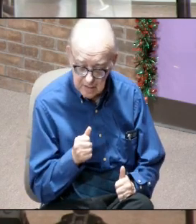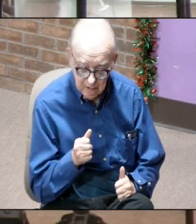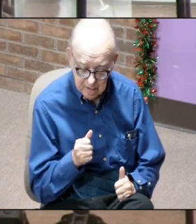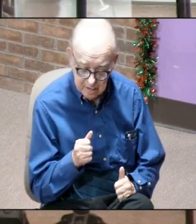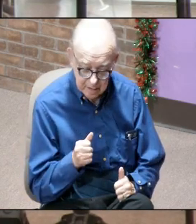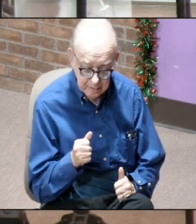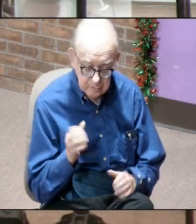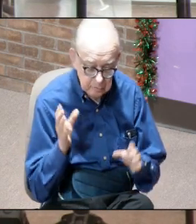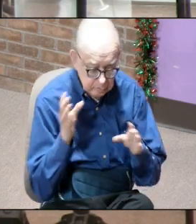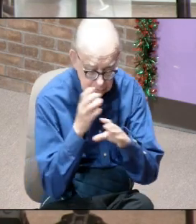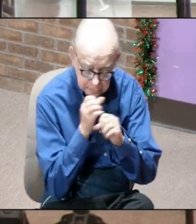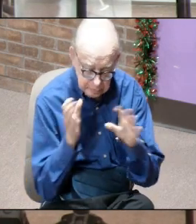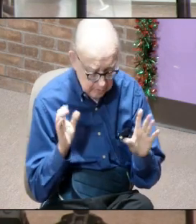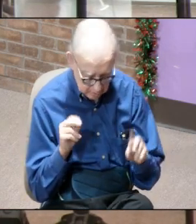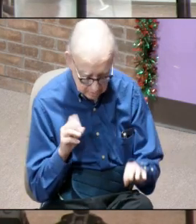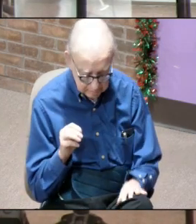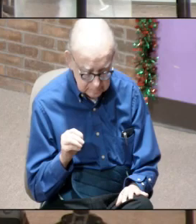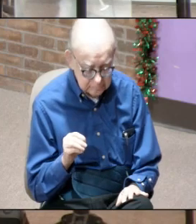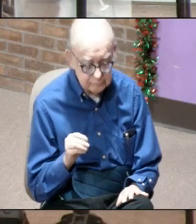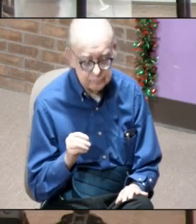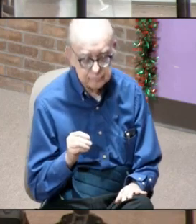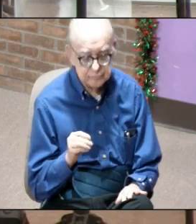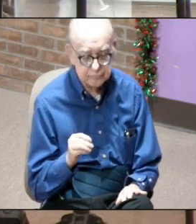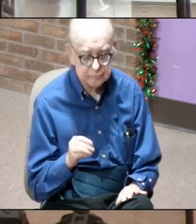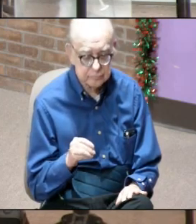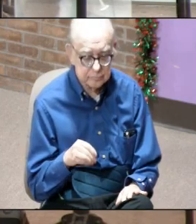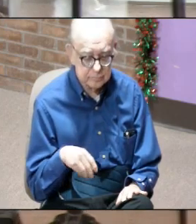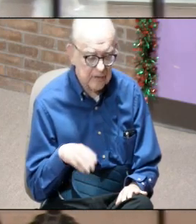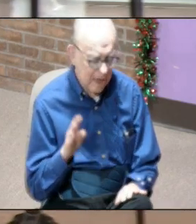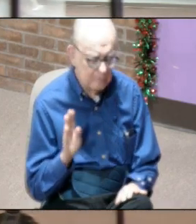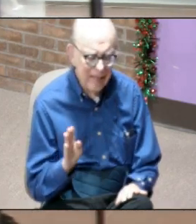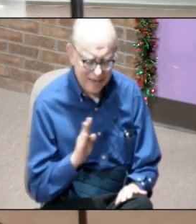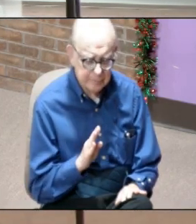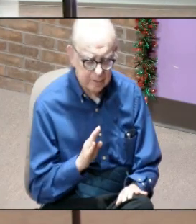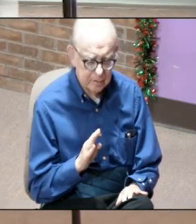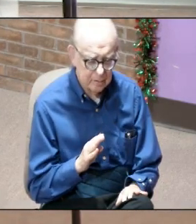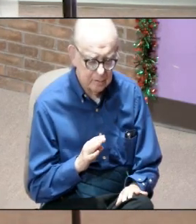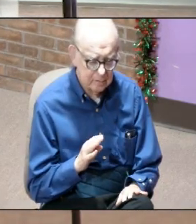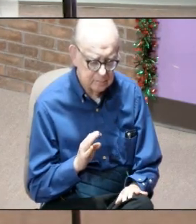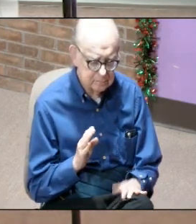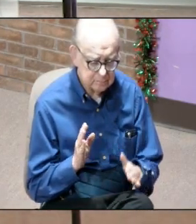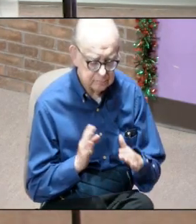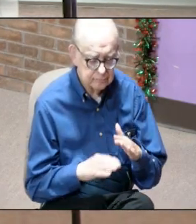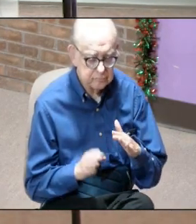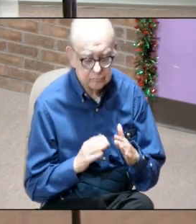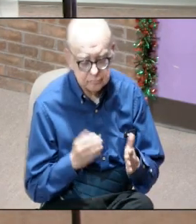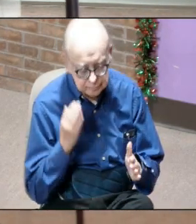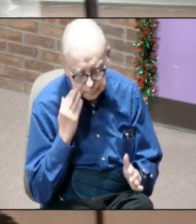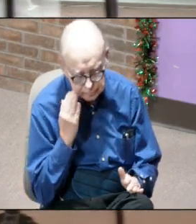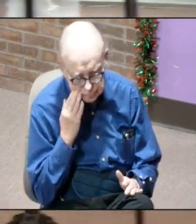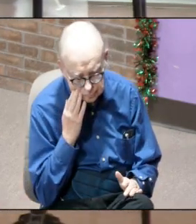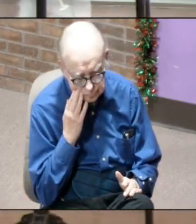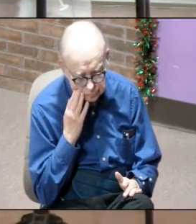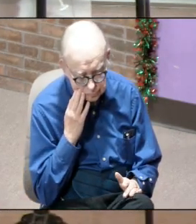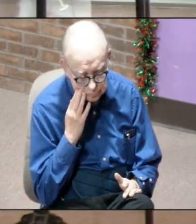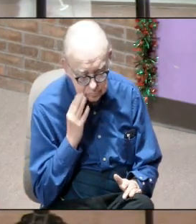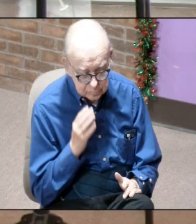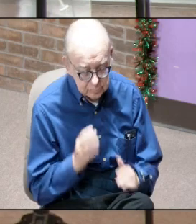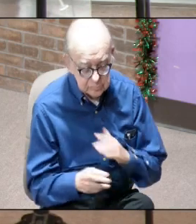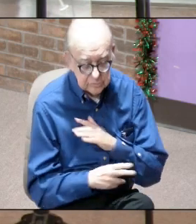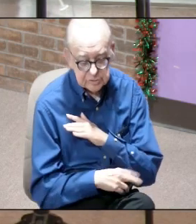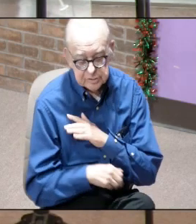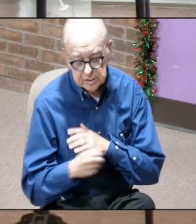fantasy. Okay? And so what Blackbeard was known for was basically robbing other